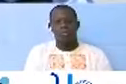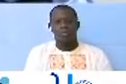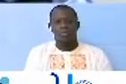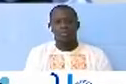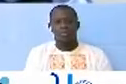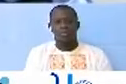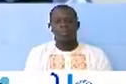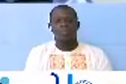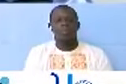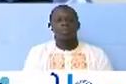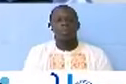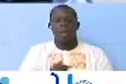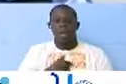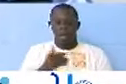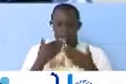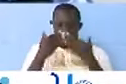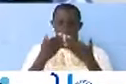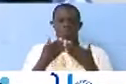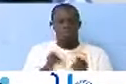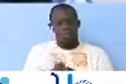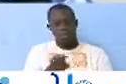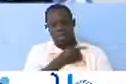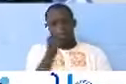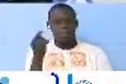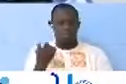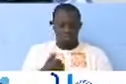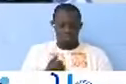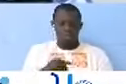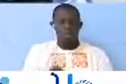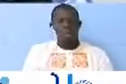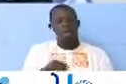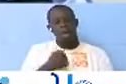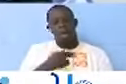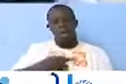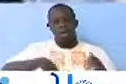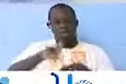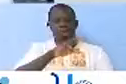to these people, I am going back.